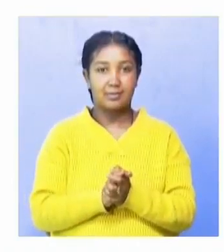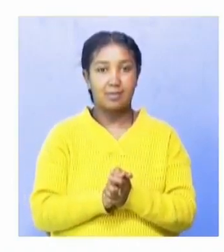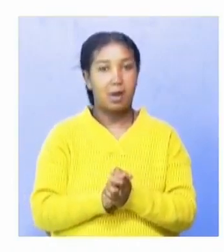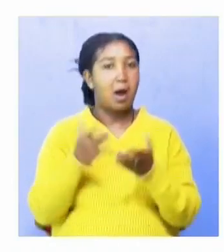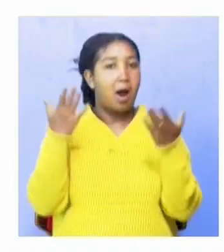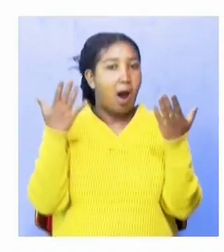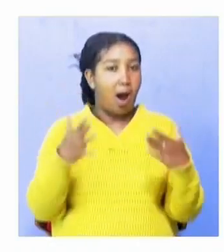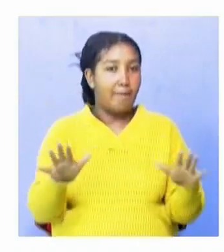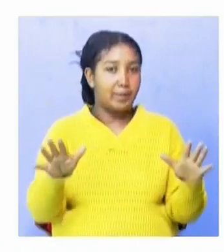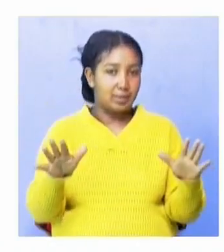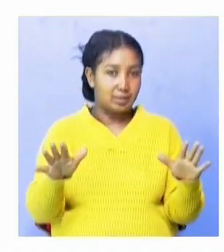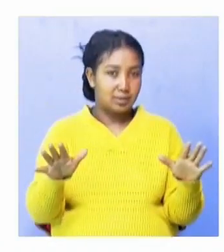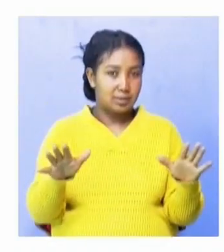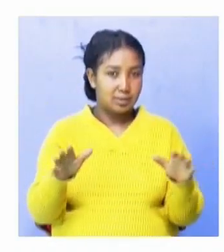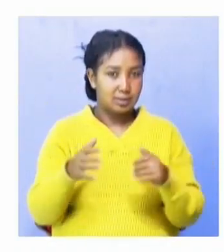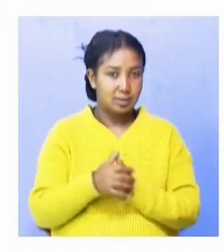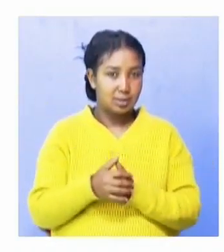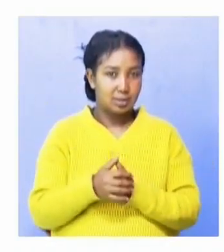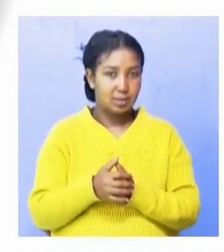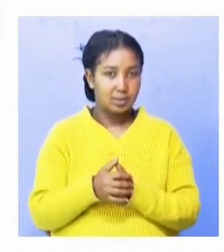happened.